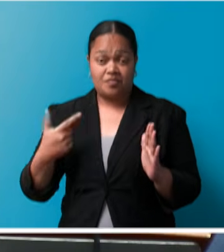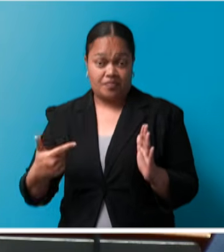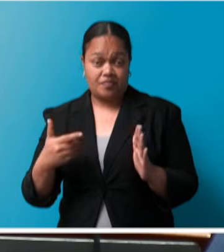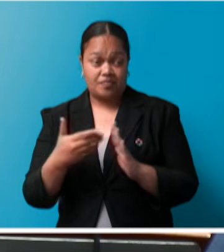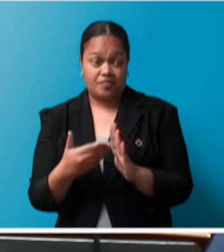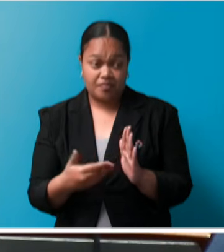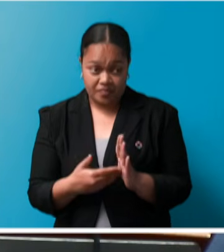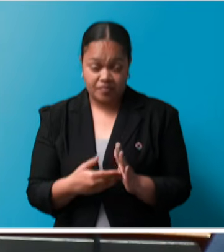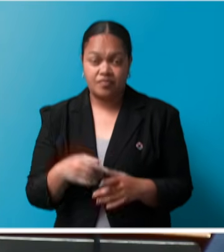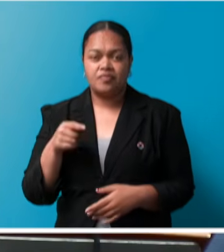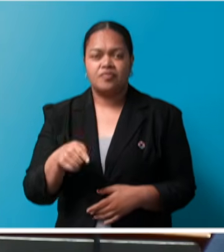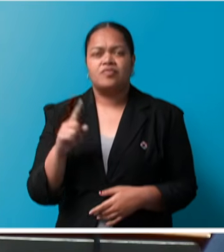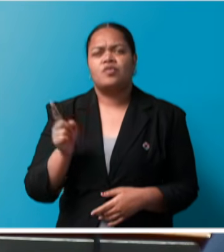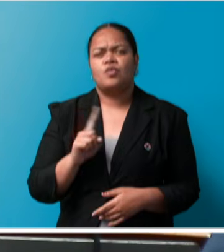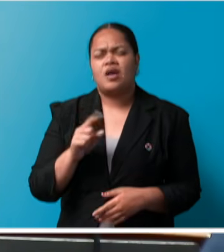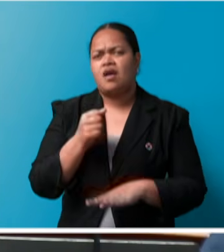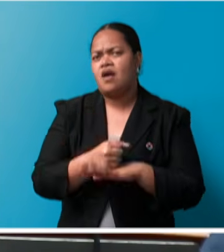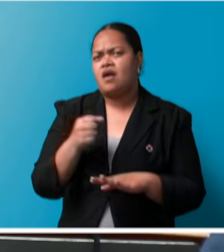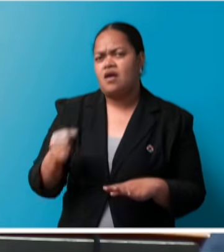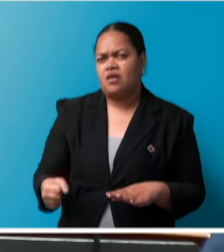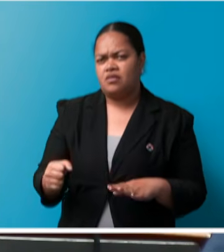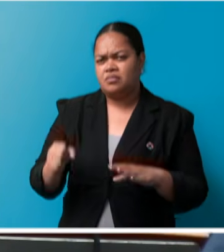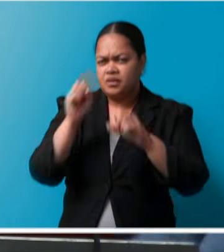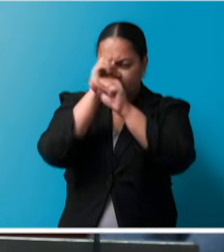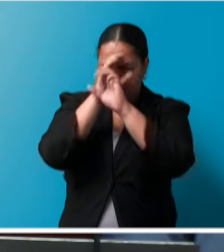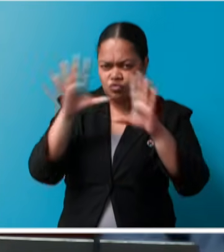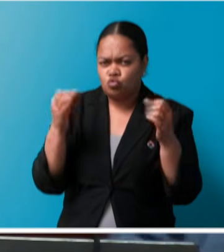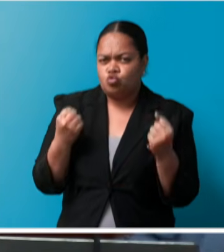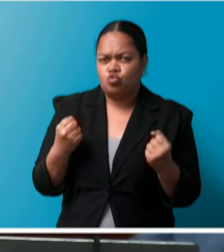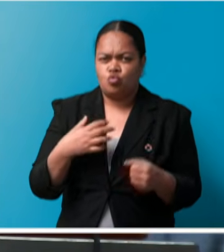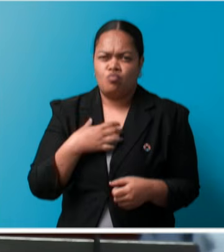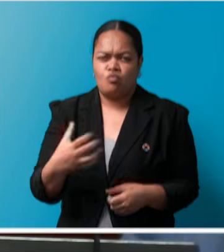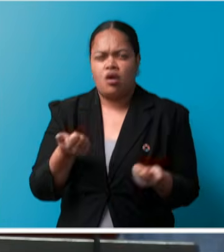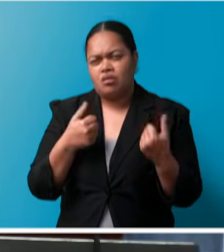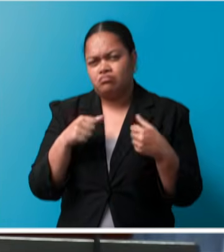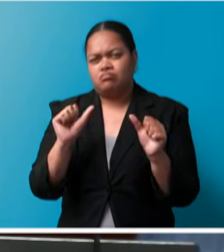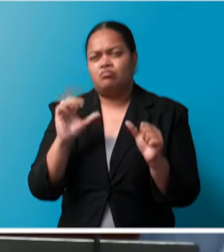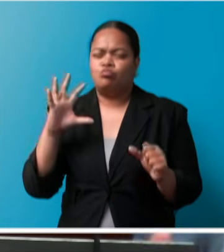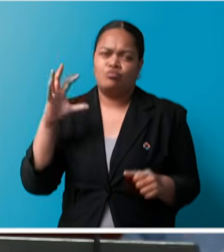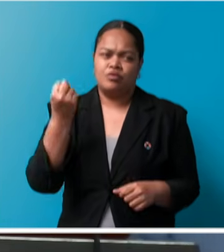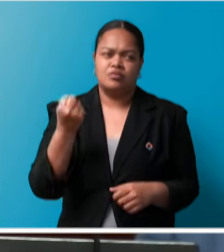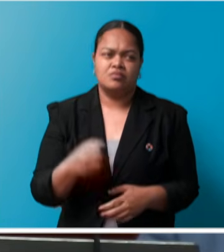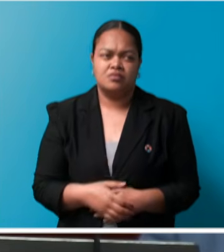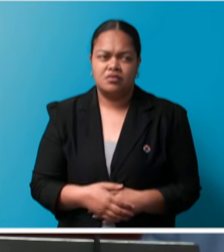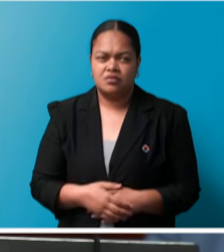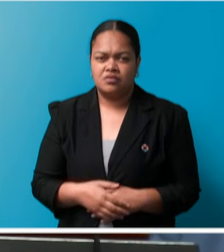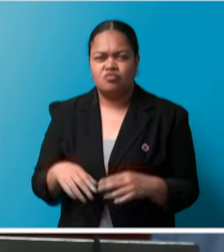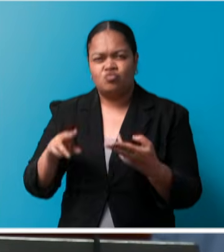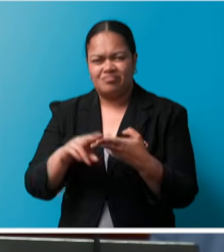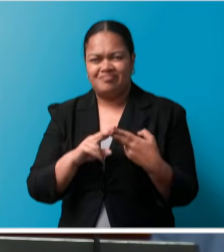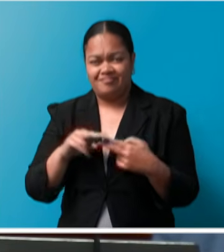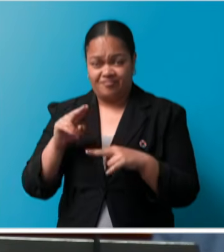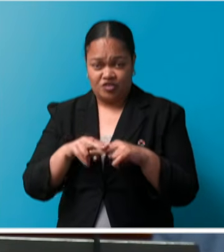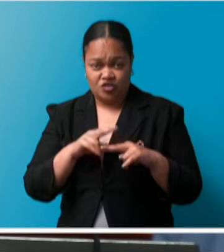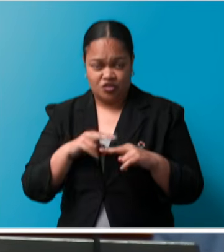reflects a coalition government's vision of a stronger, more prosperous, and a more united Fiji.